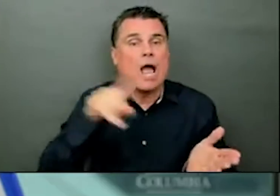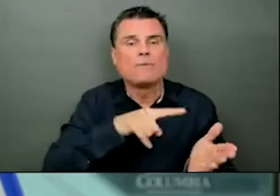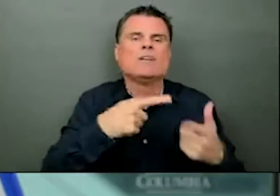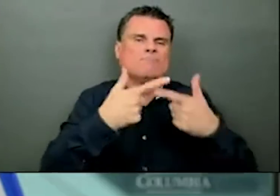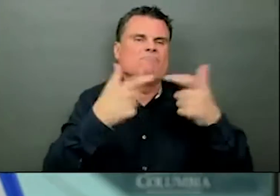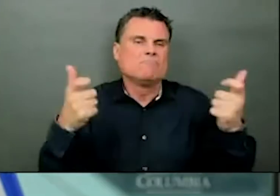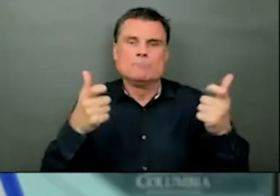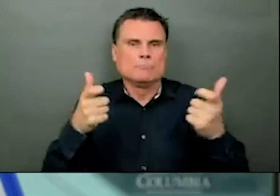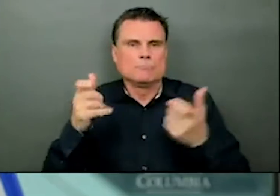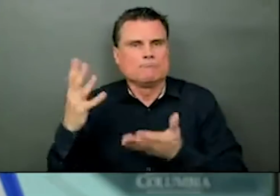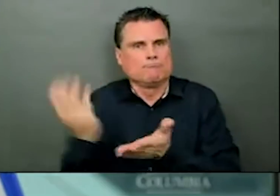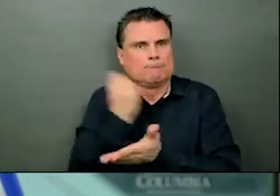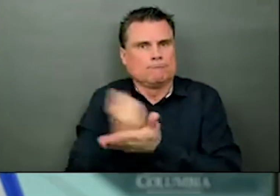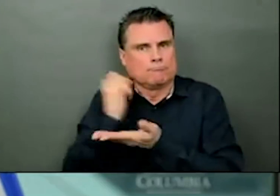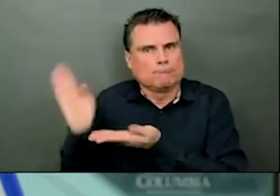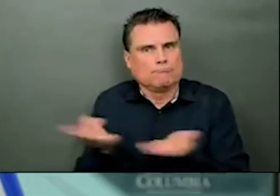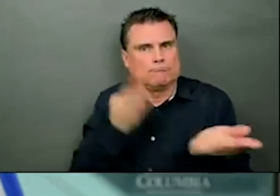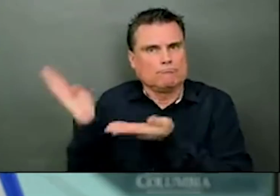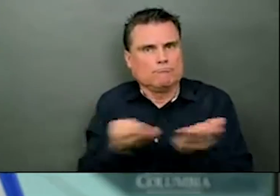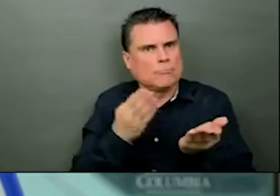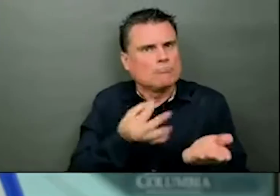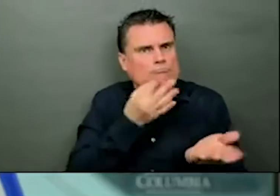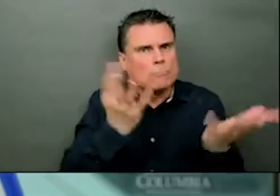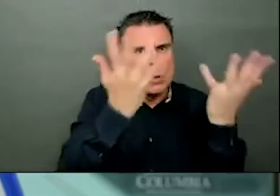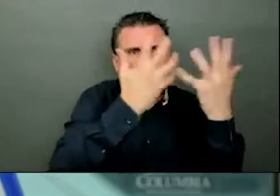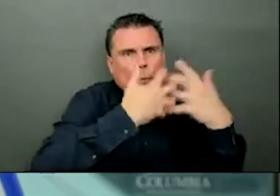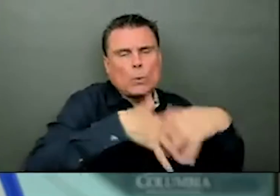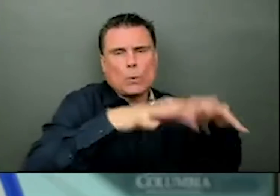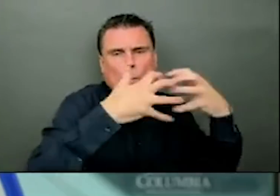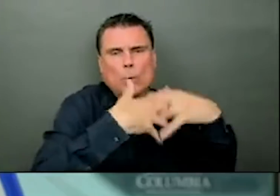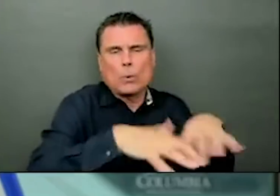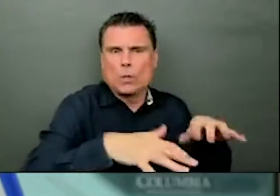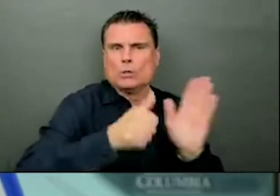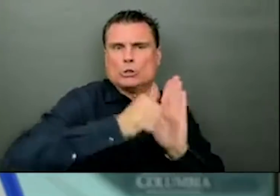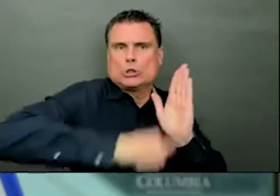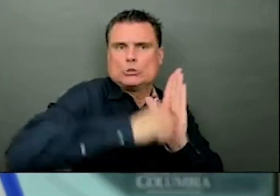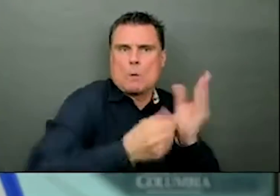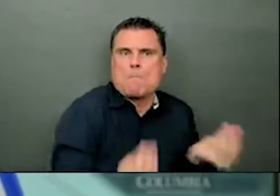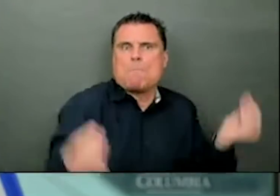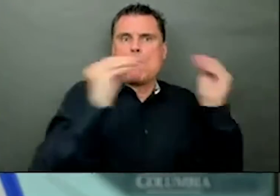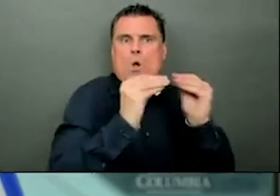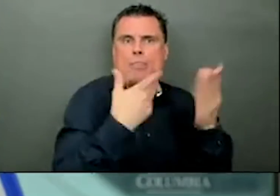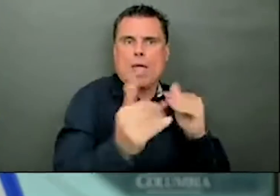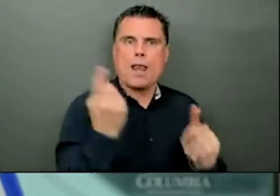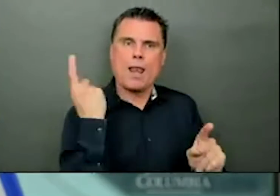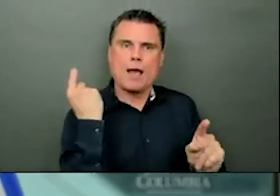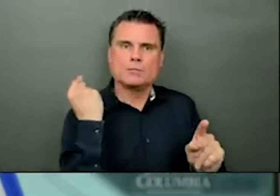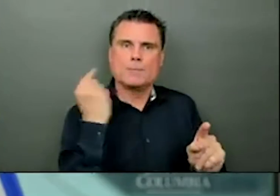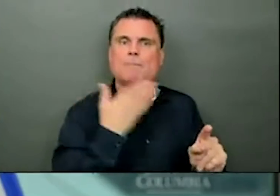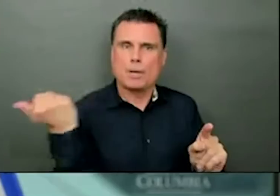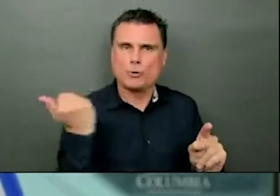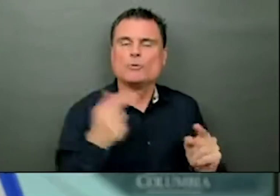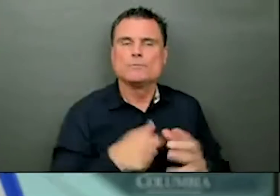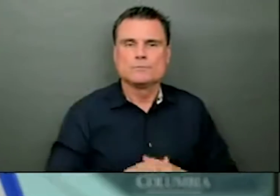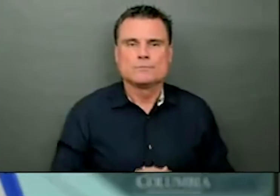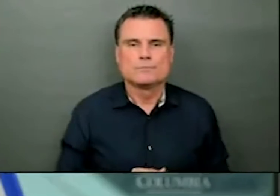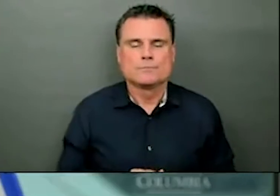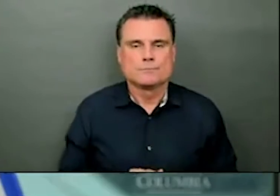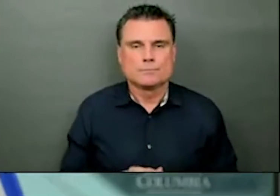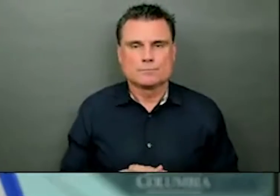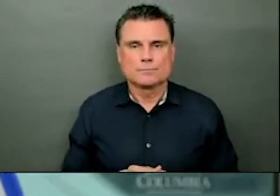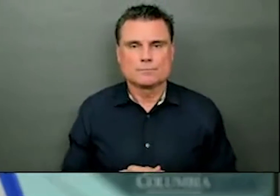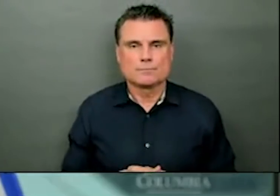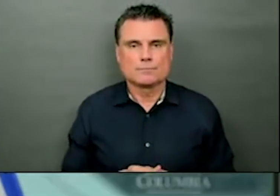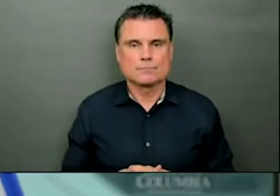people in British Columbia. The beginning of Lunar New Year celebrations, of course, today. Gangay Fachoy, Shukmung